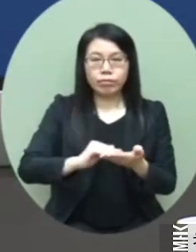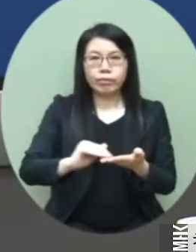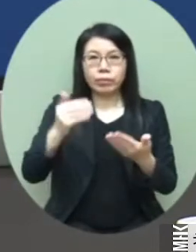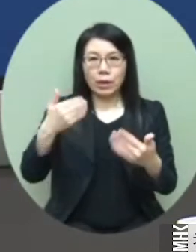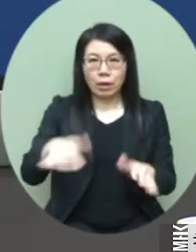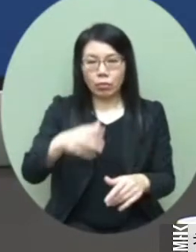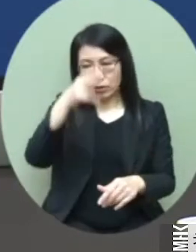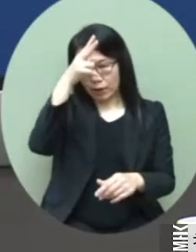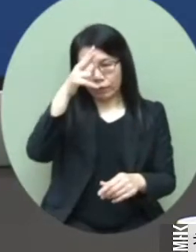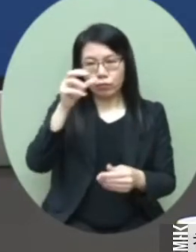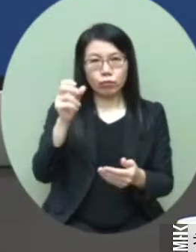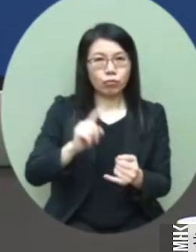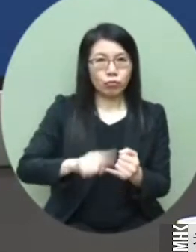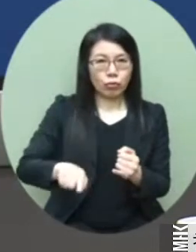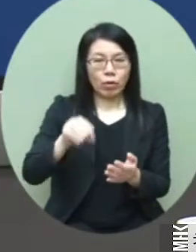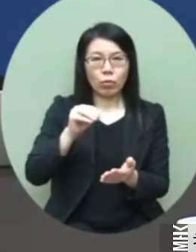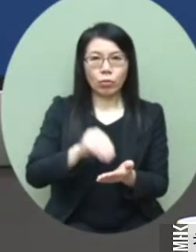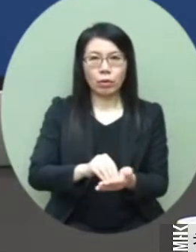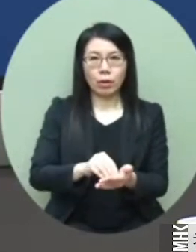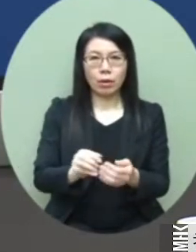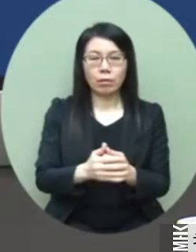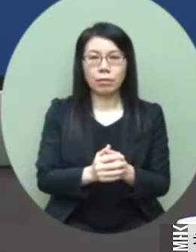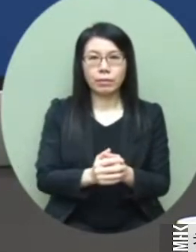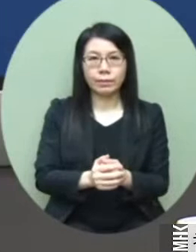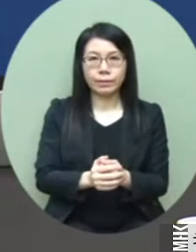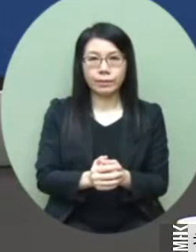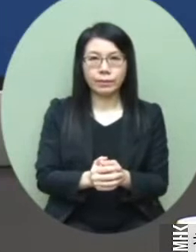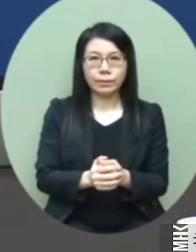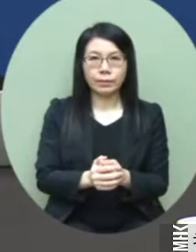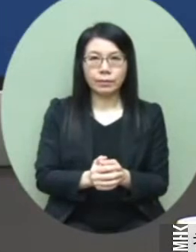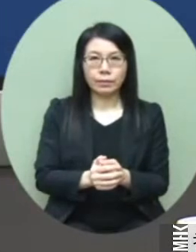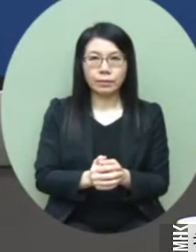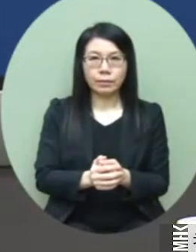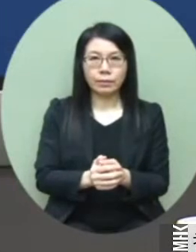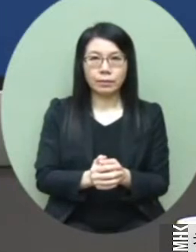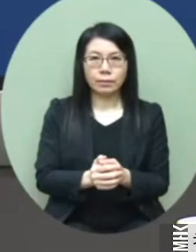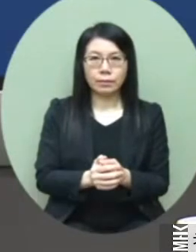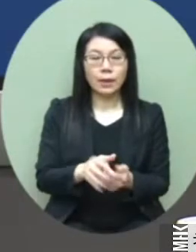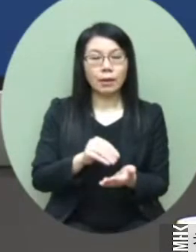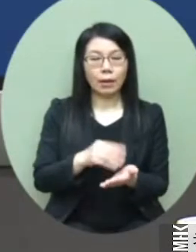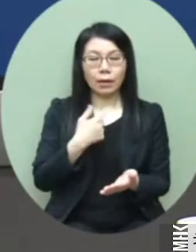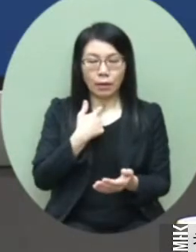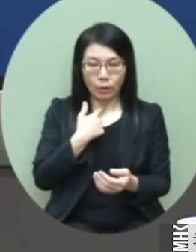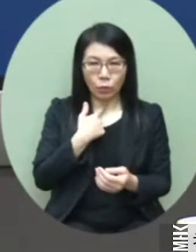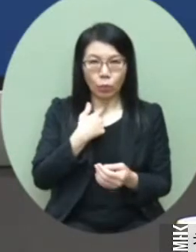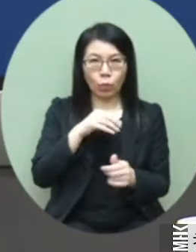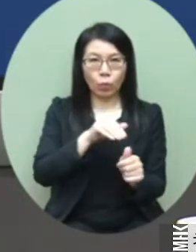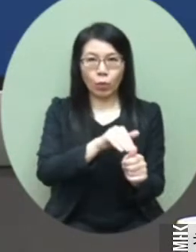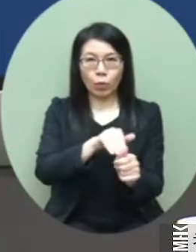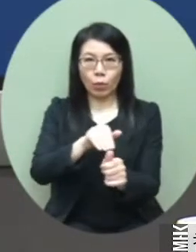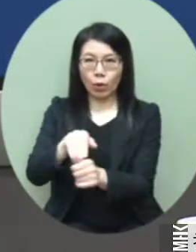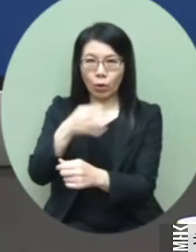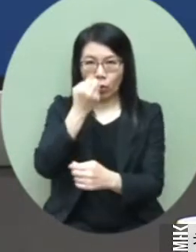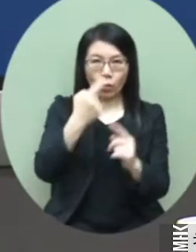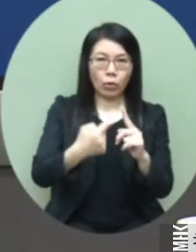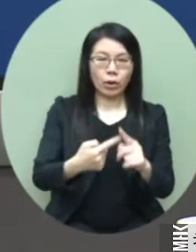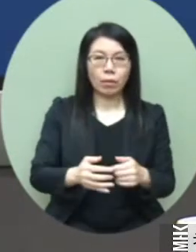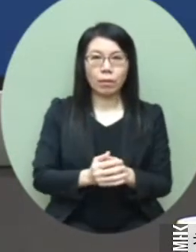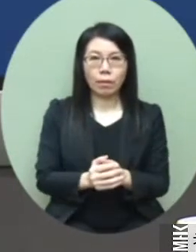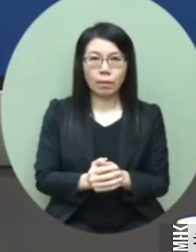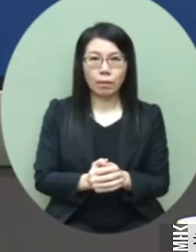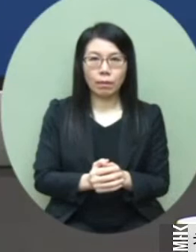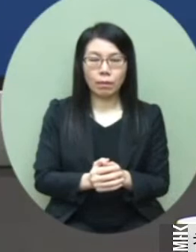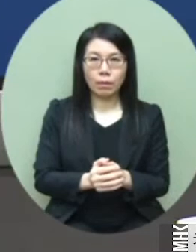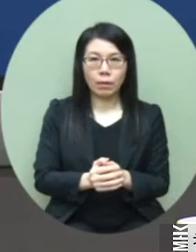balanced different considerations, the SL government has decided on the following measures. So we